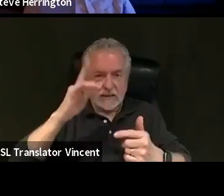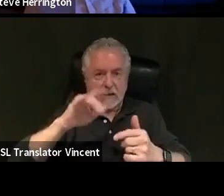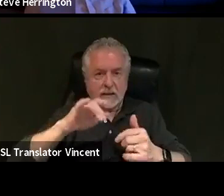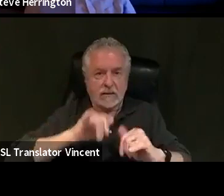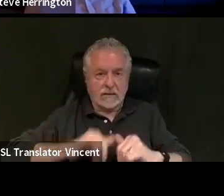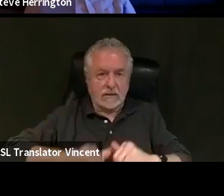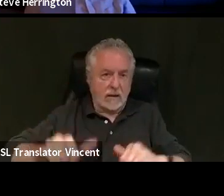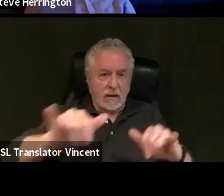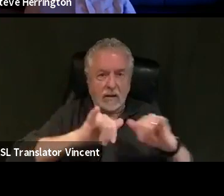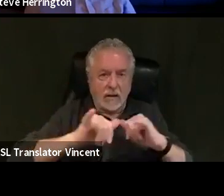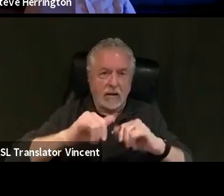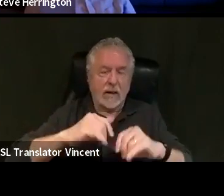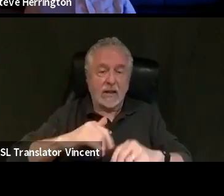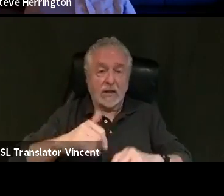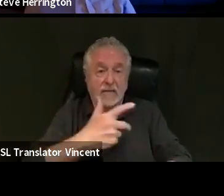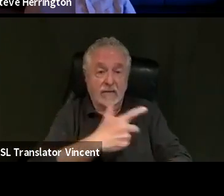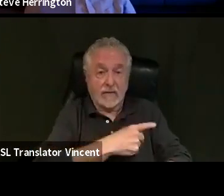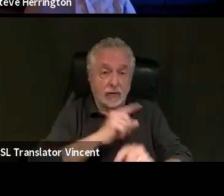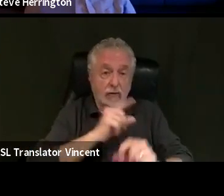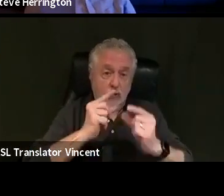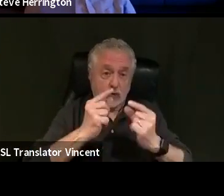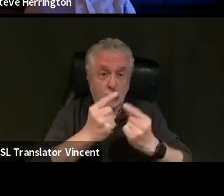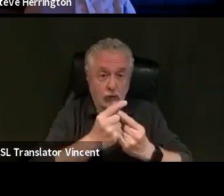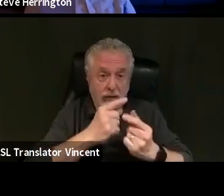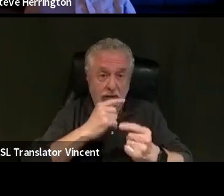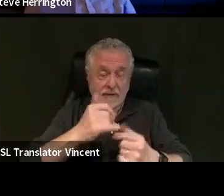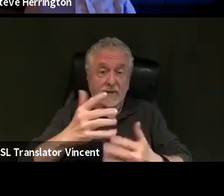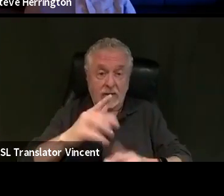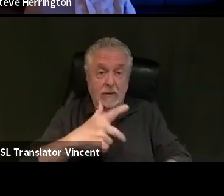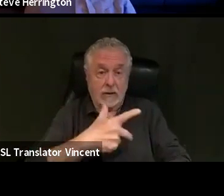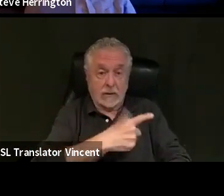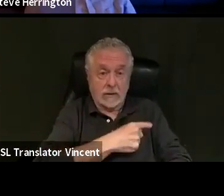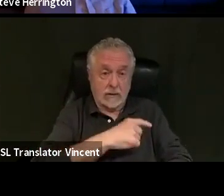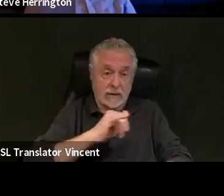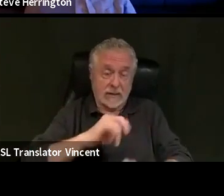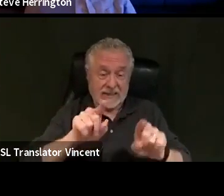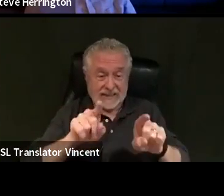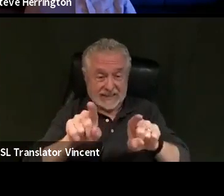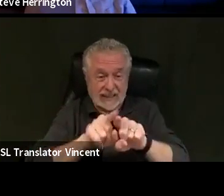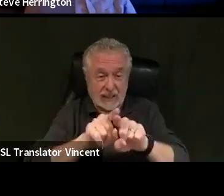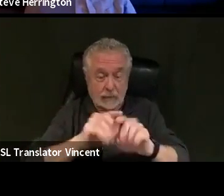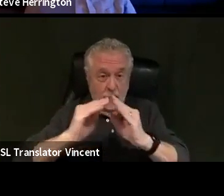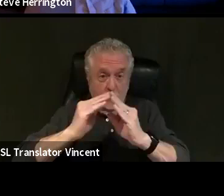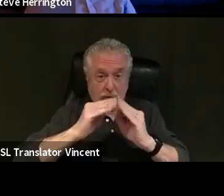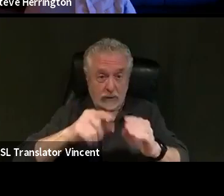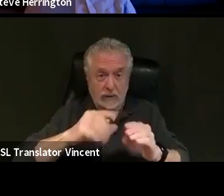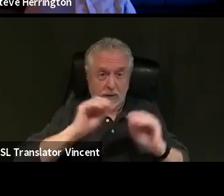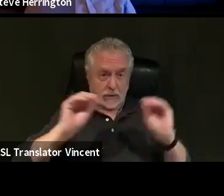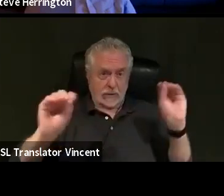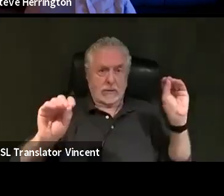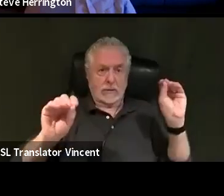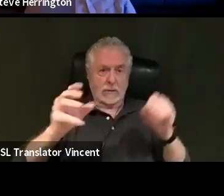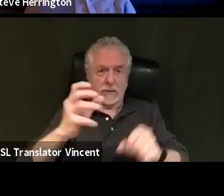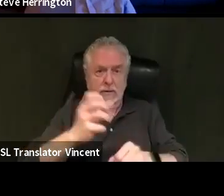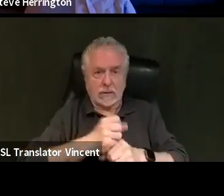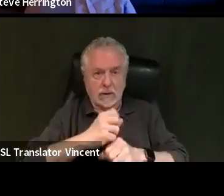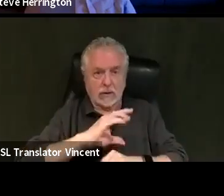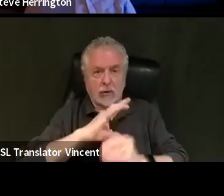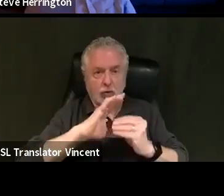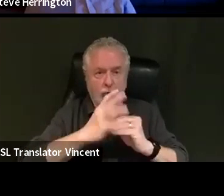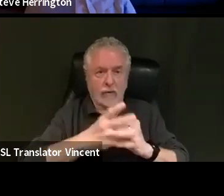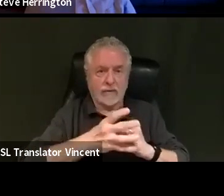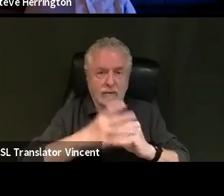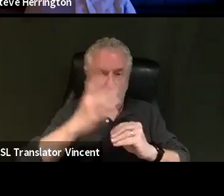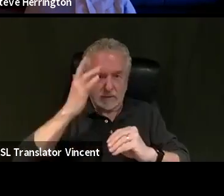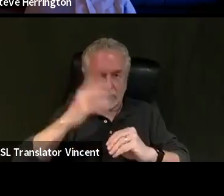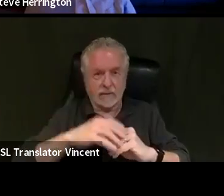commonly. But in the vaccine group of the kids who were vaccinated in the same community, none of them got coronavirus